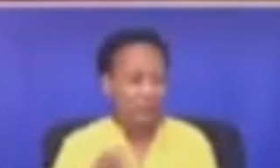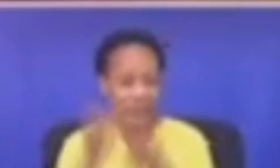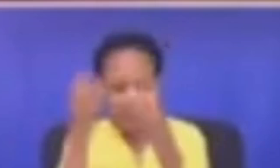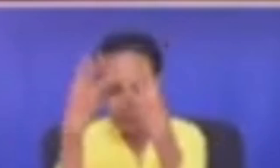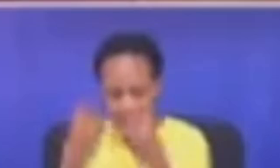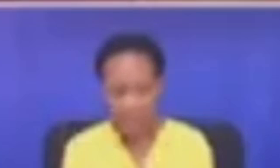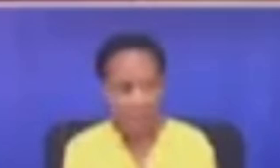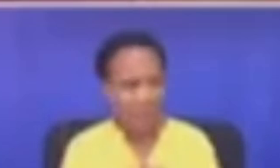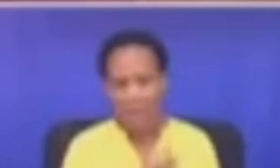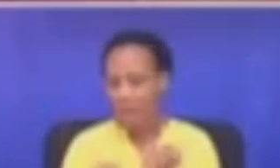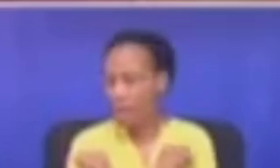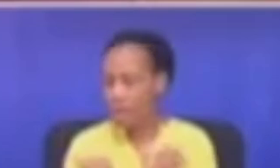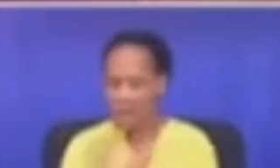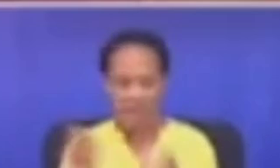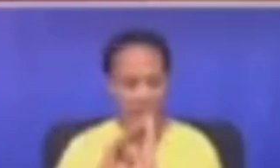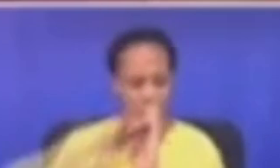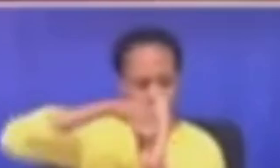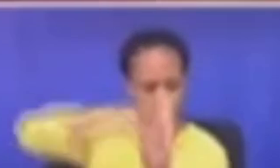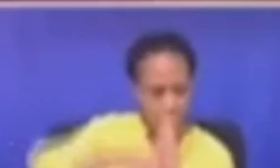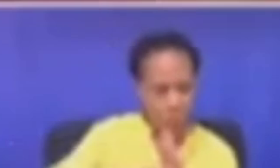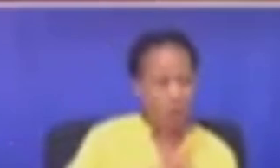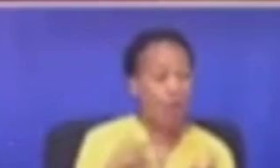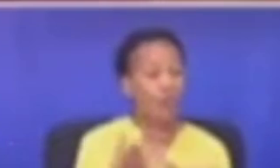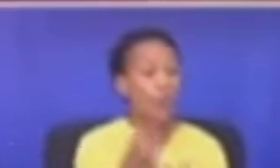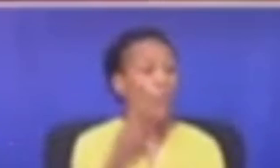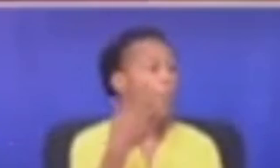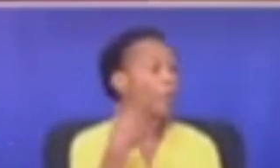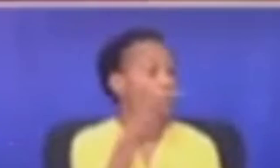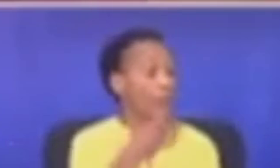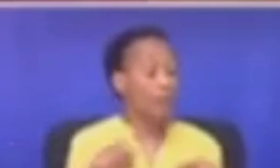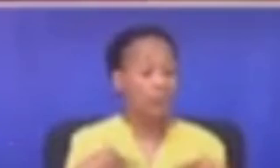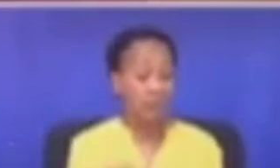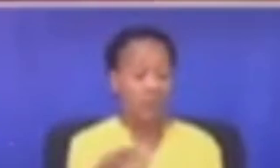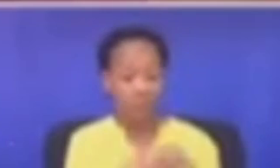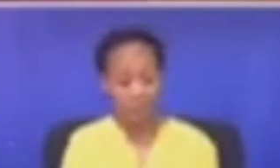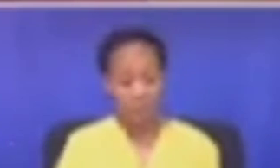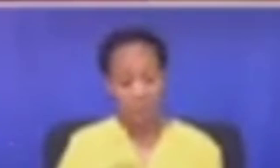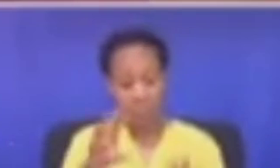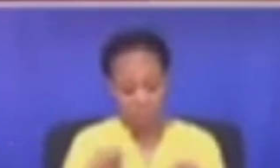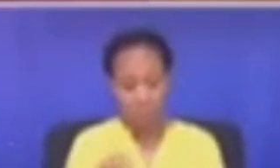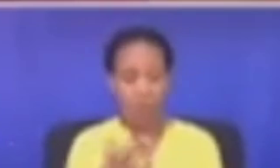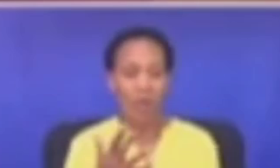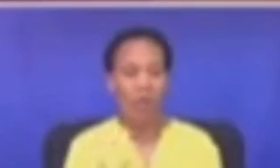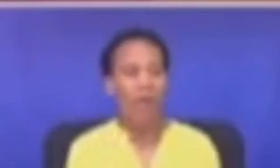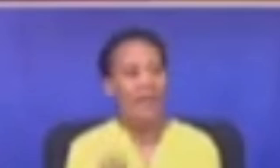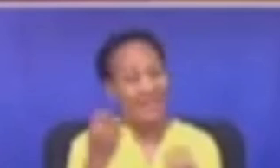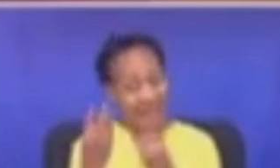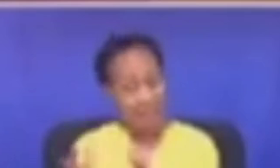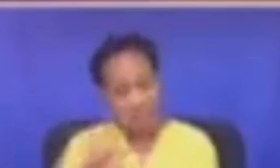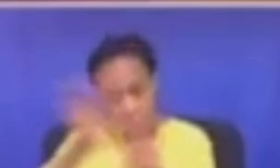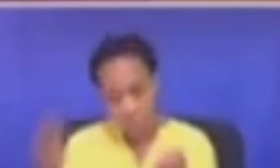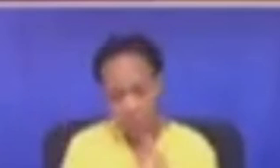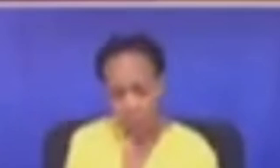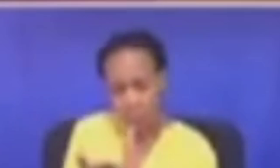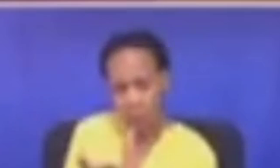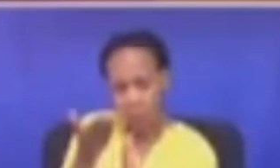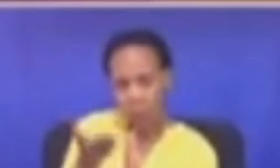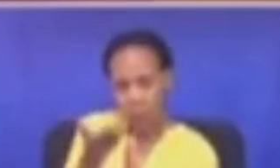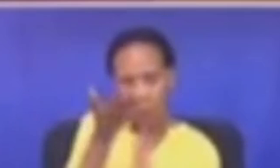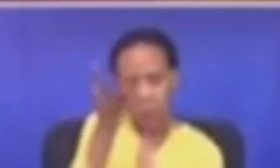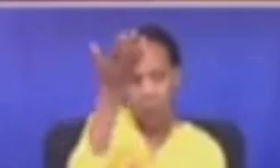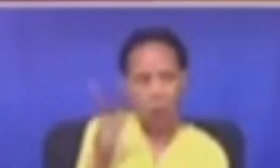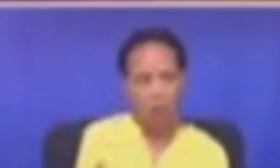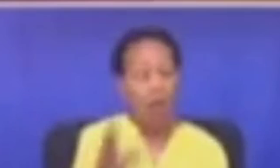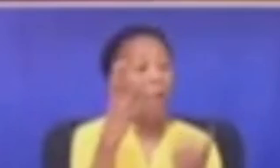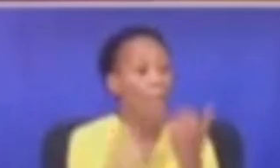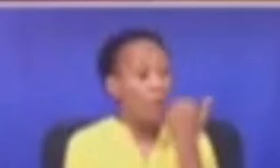never dropped since you became president. Instead, they continue to rise under your presidency. Poverty has